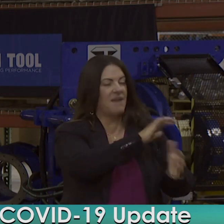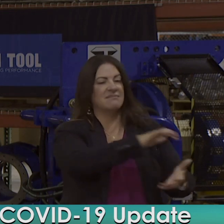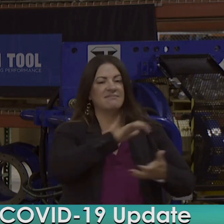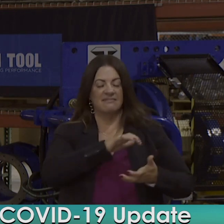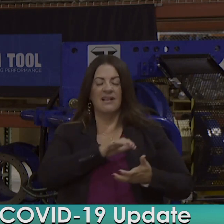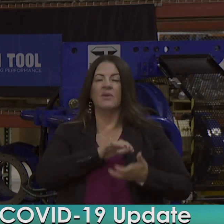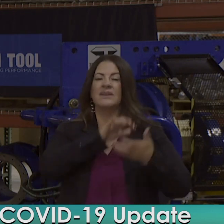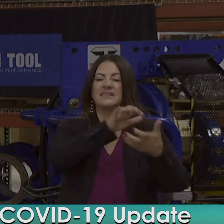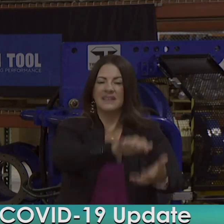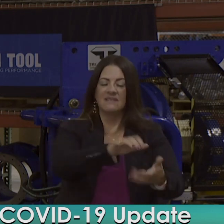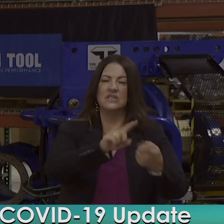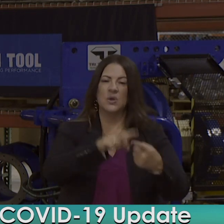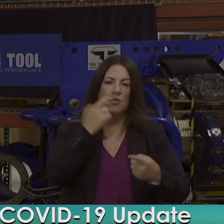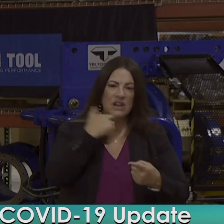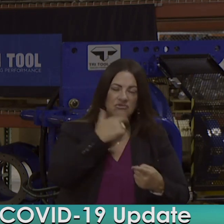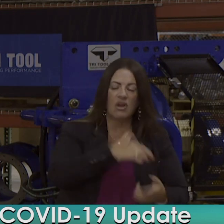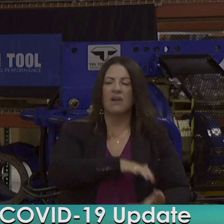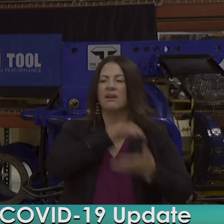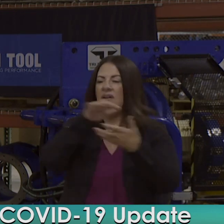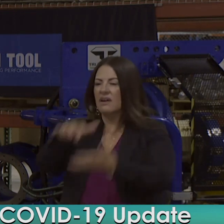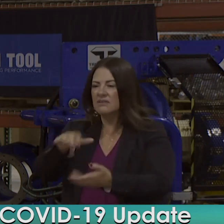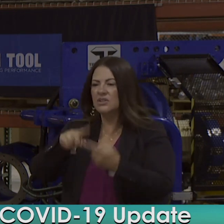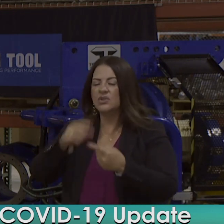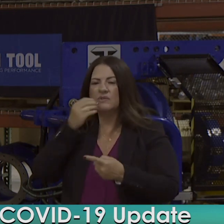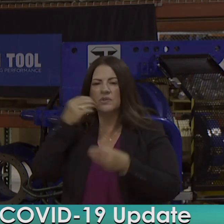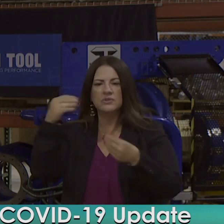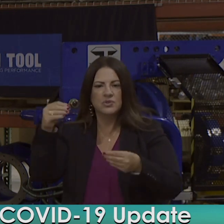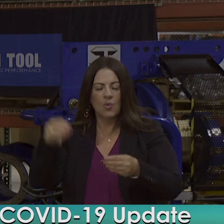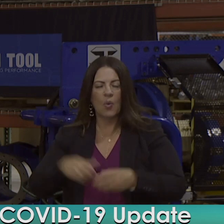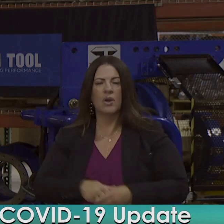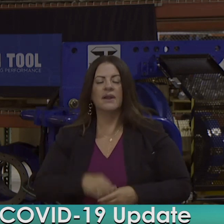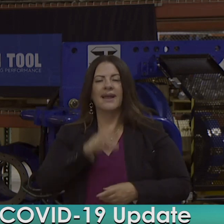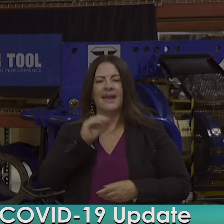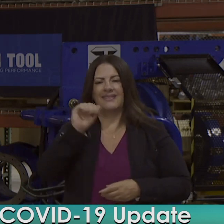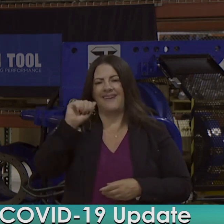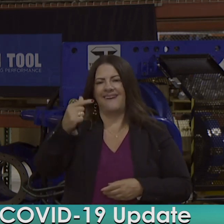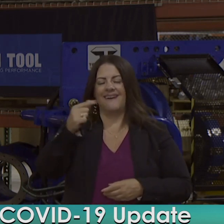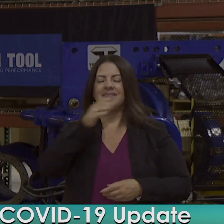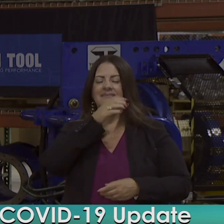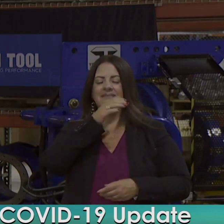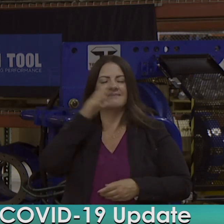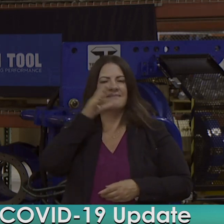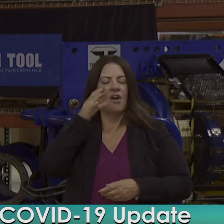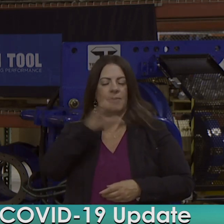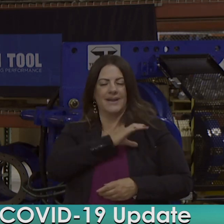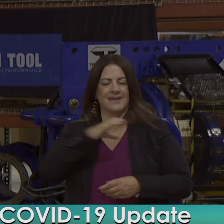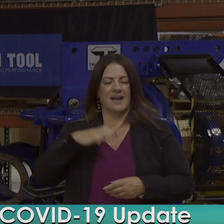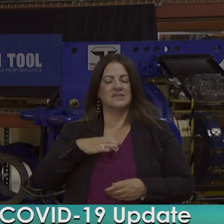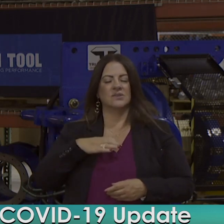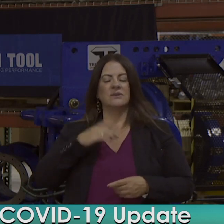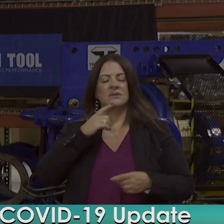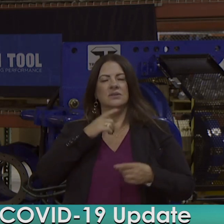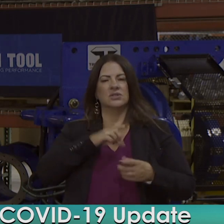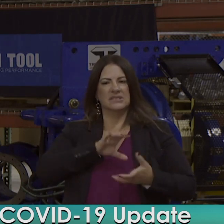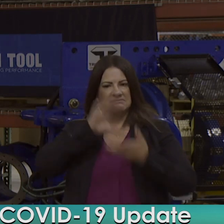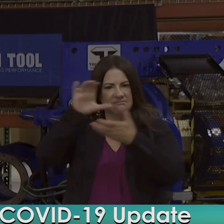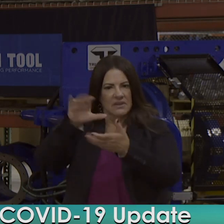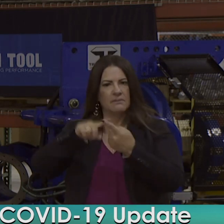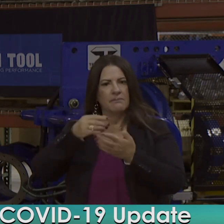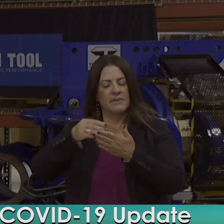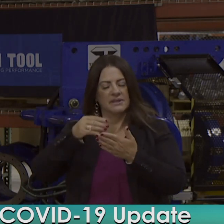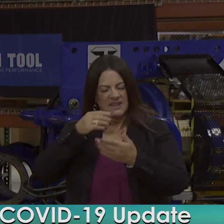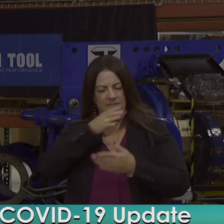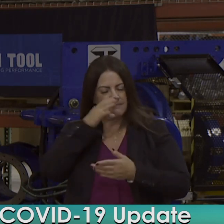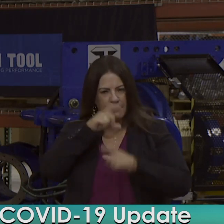the grocer associations, but also, as I referenced, the ag councils to help our agricultural workforce as